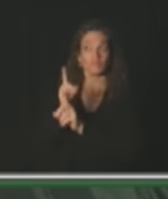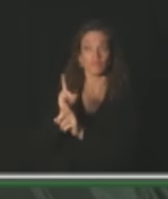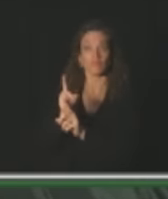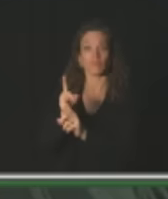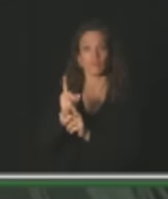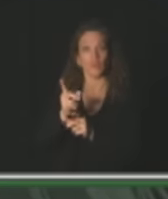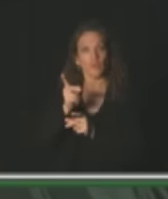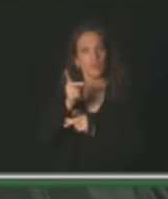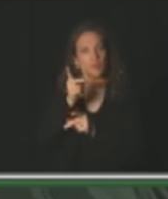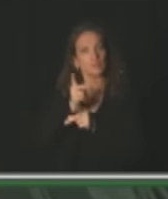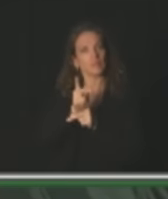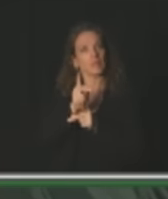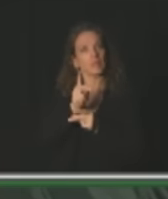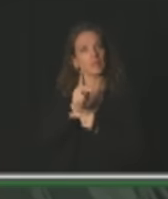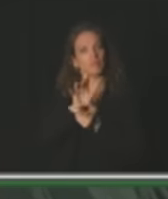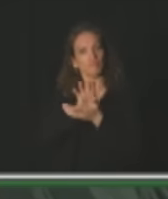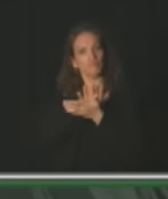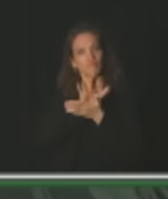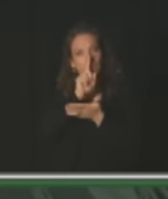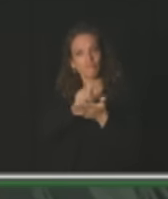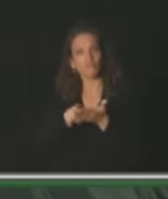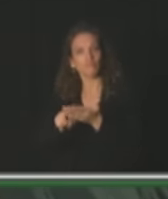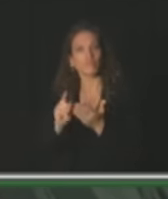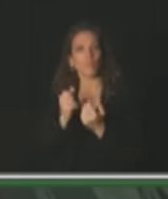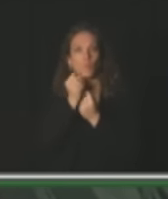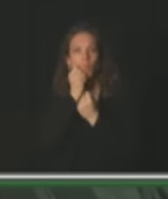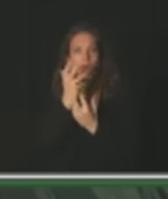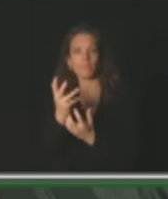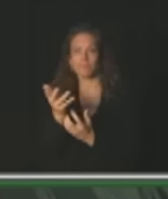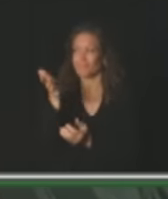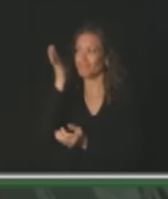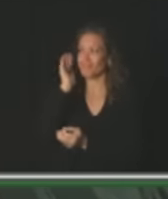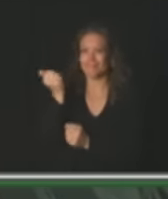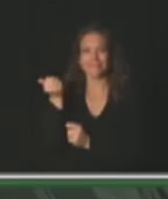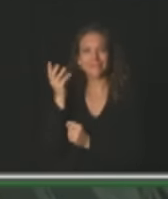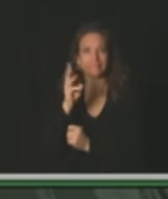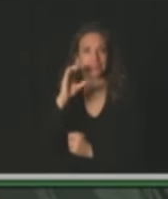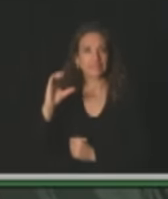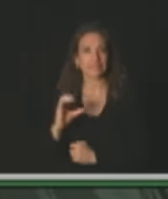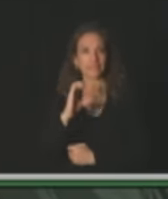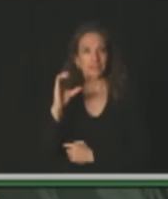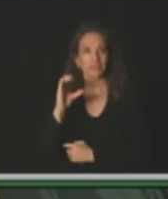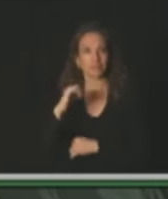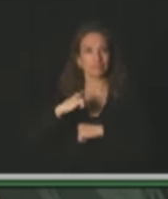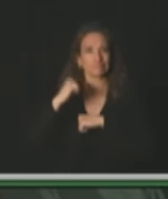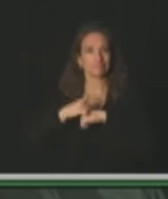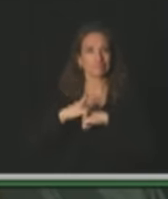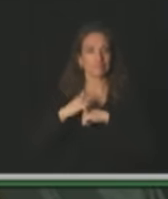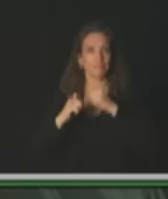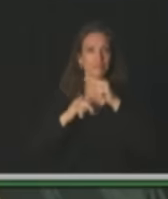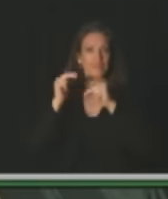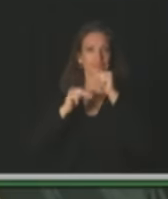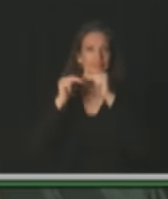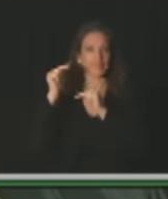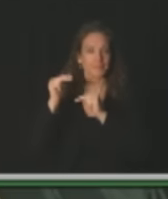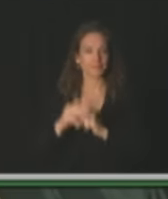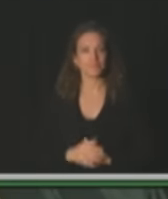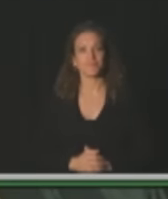to keep scholars warm in 16th century rock buildings.